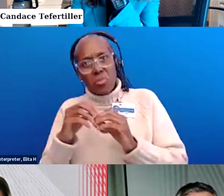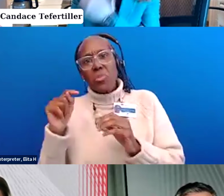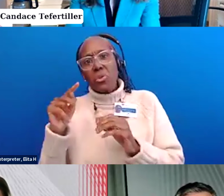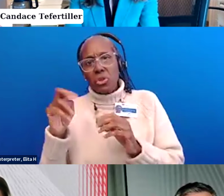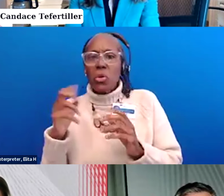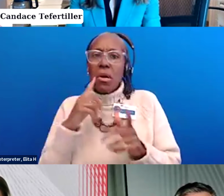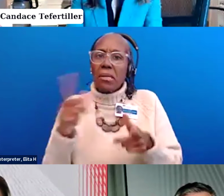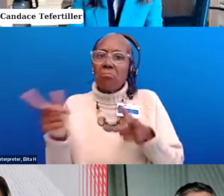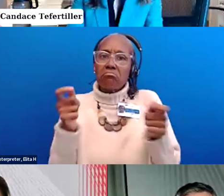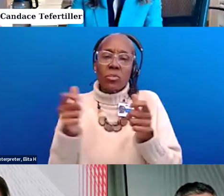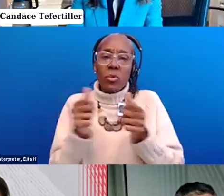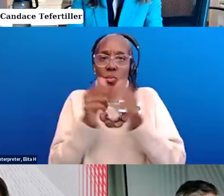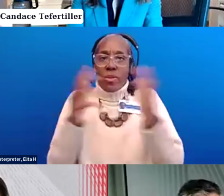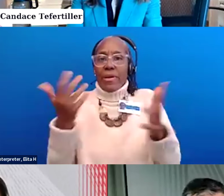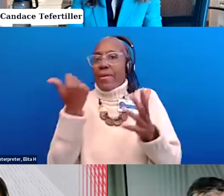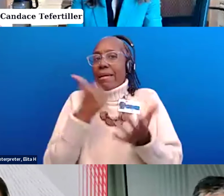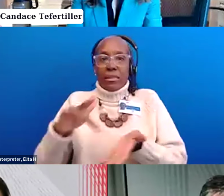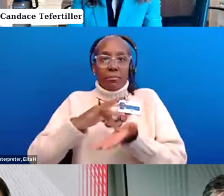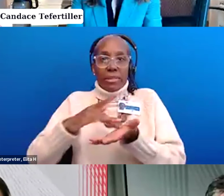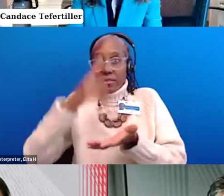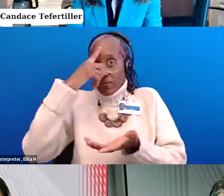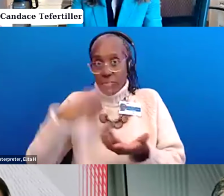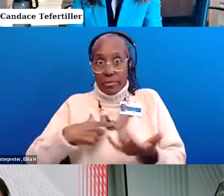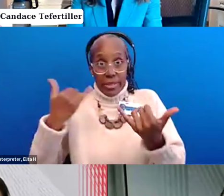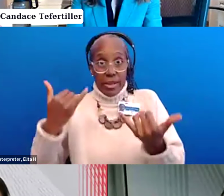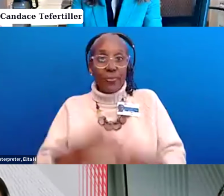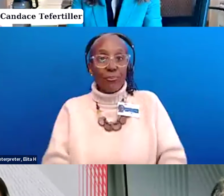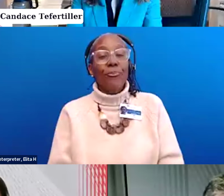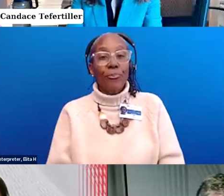managed without medication for me now.